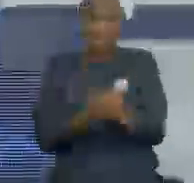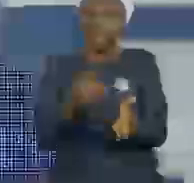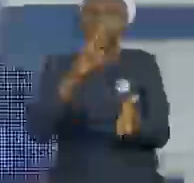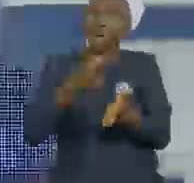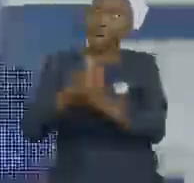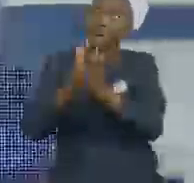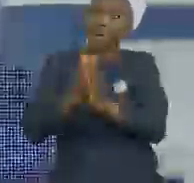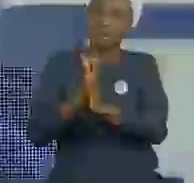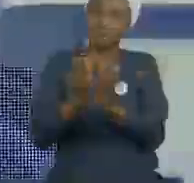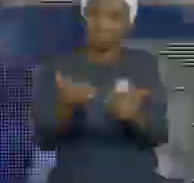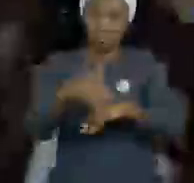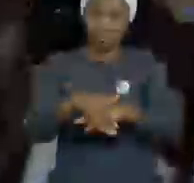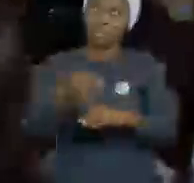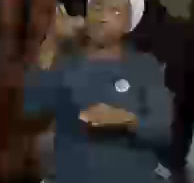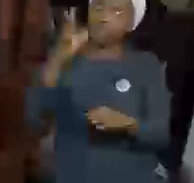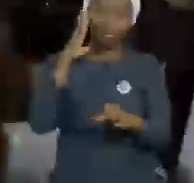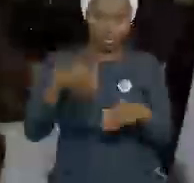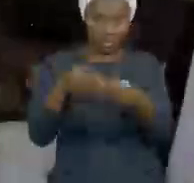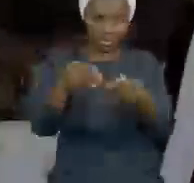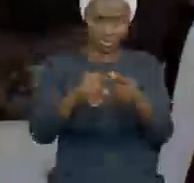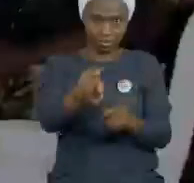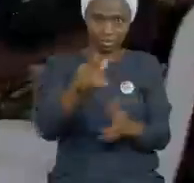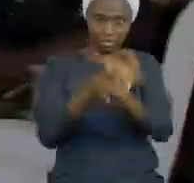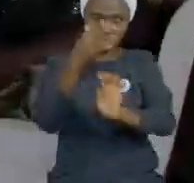Lord will give unto you.